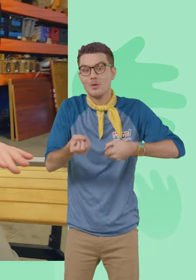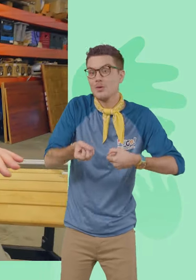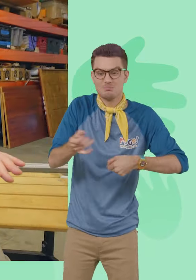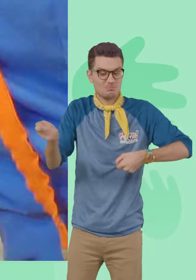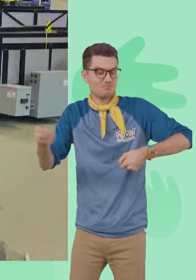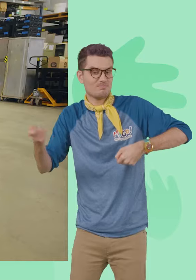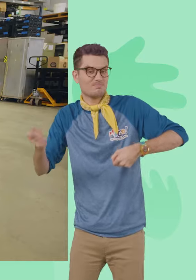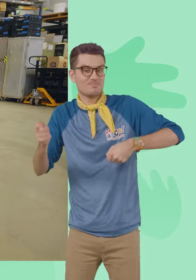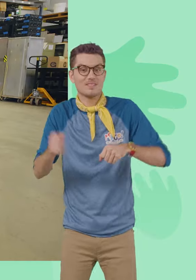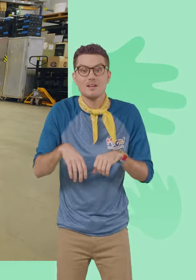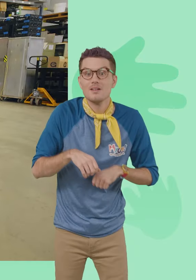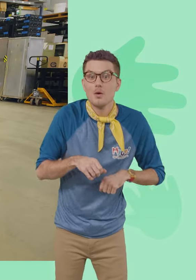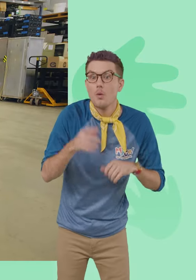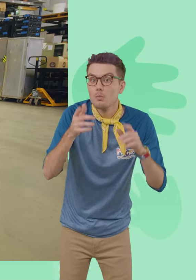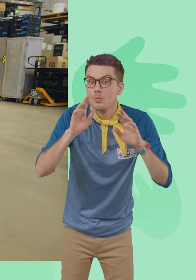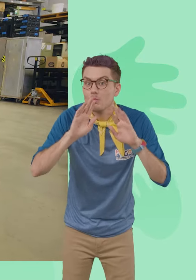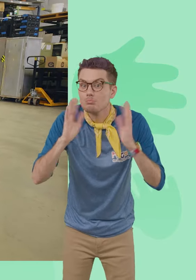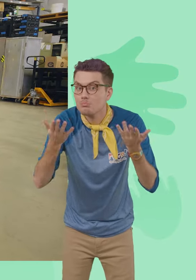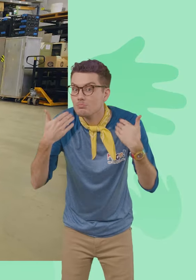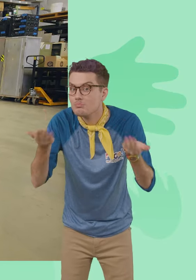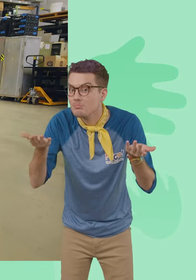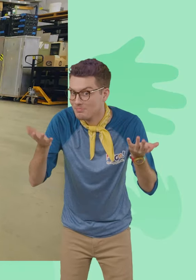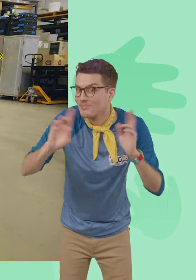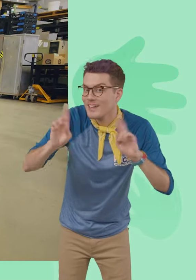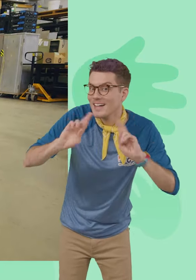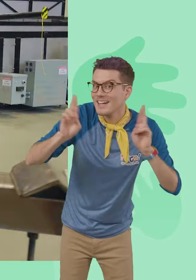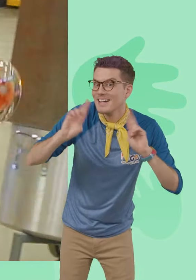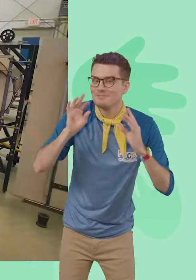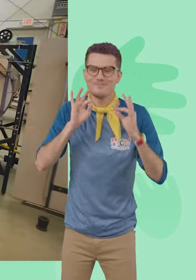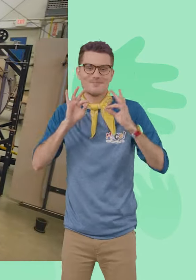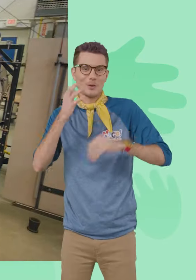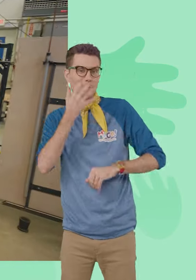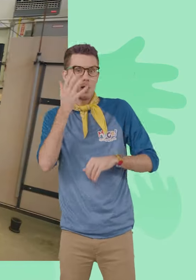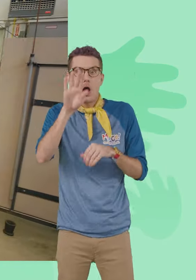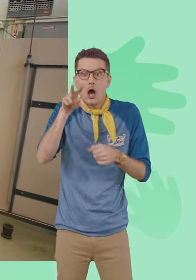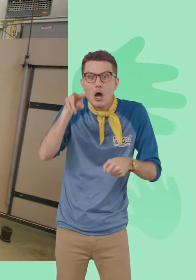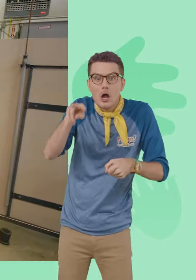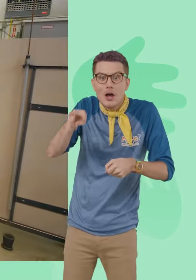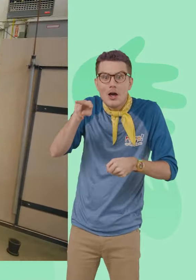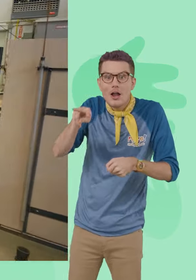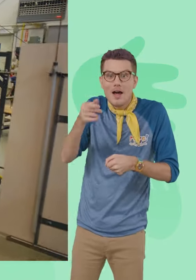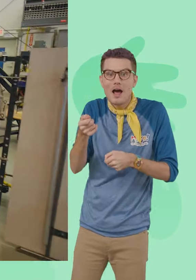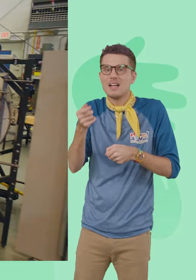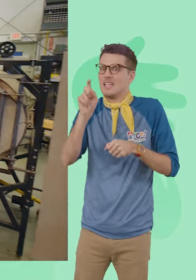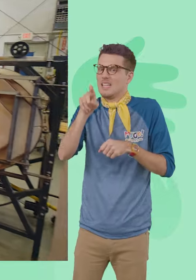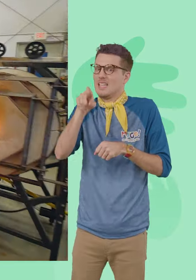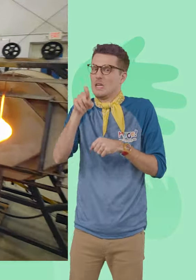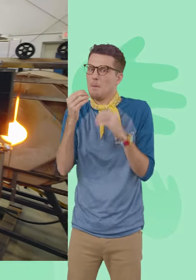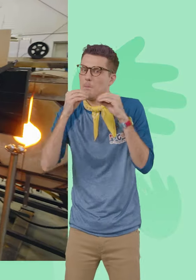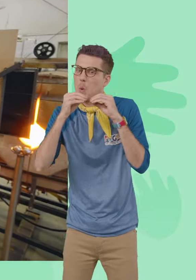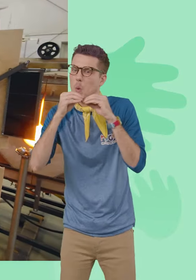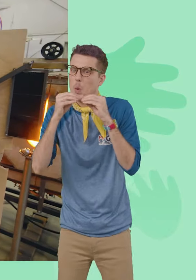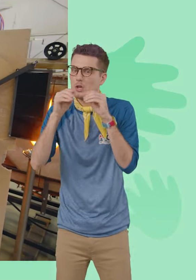All right. Whoa, look at that. I'll do a little bit more shaping. Can you tell that it's a heart?